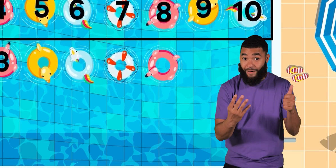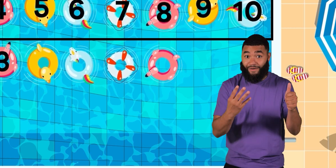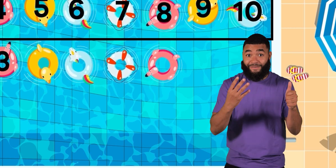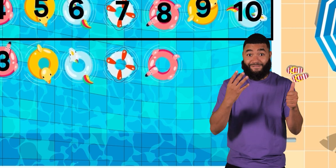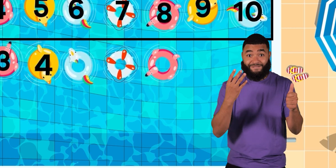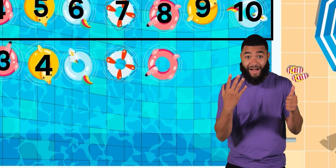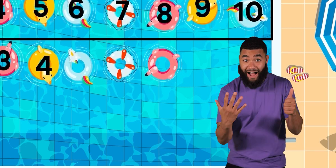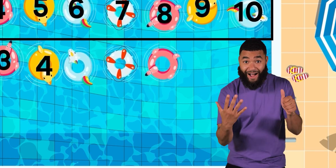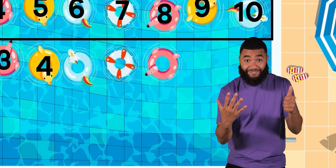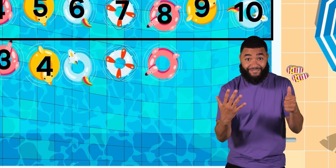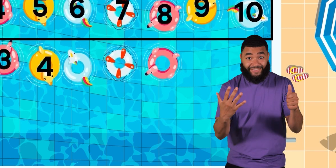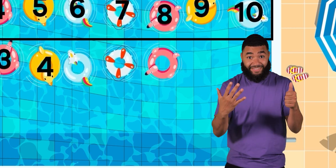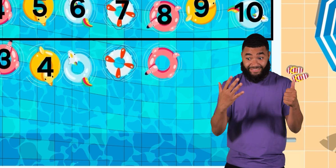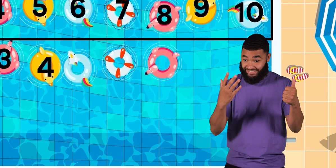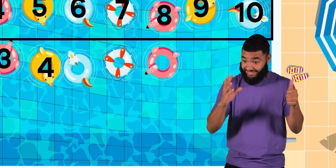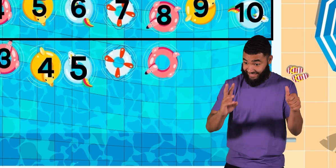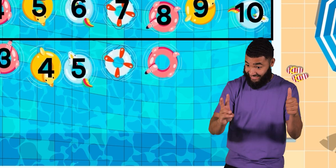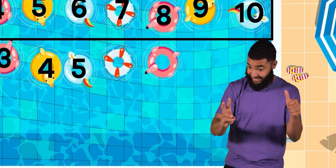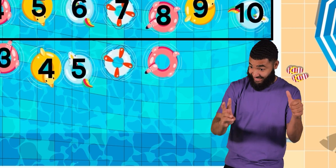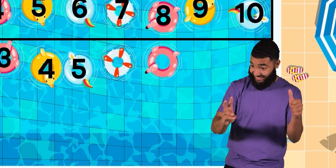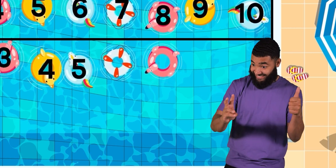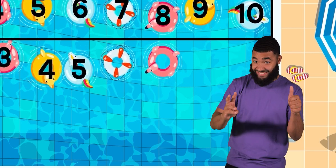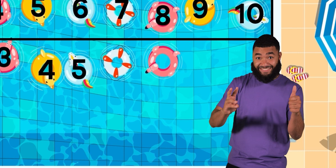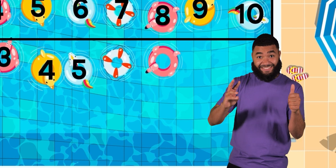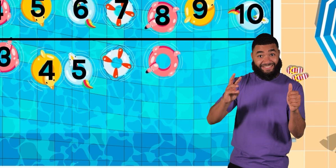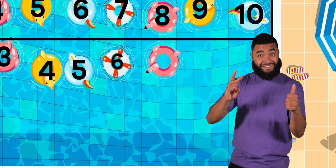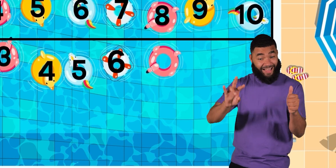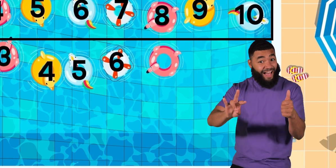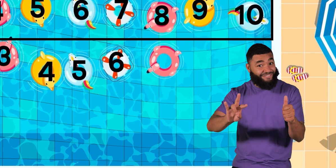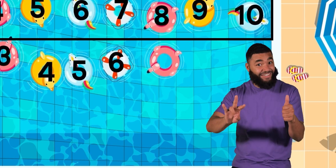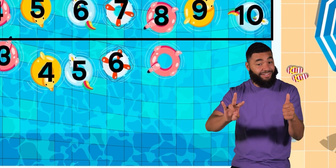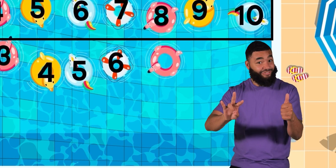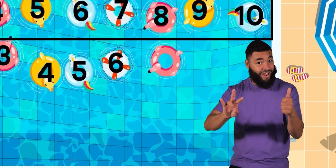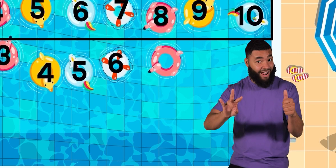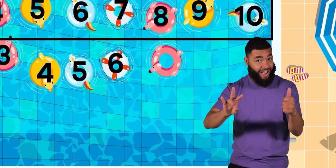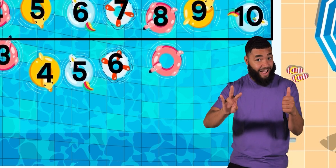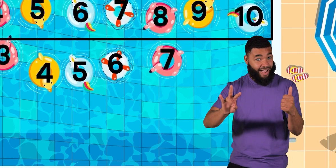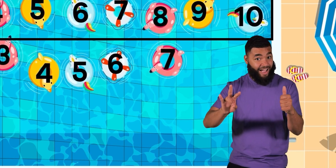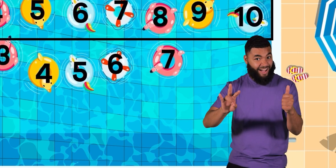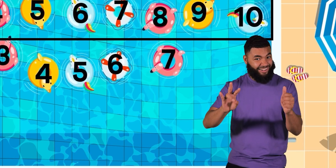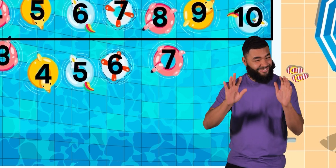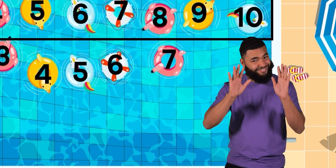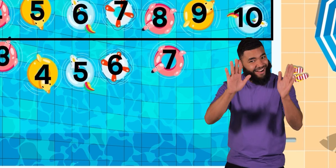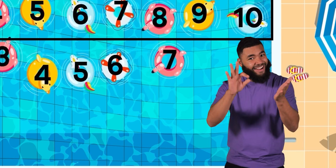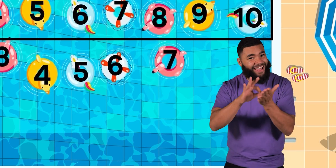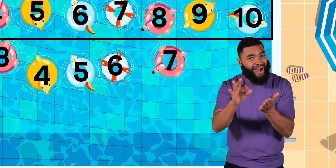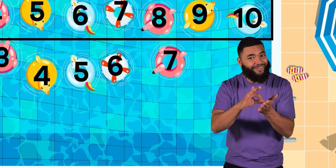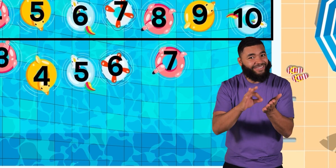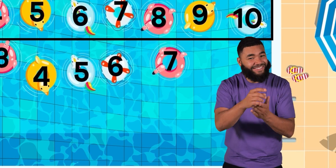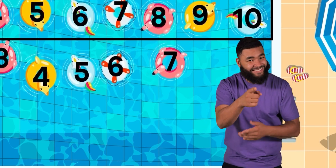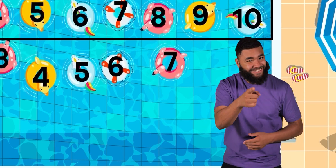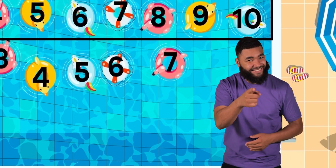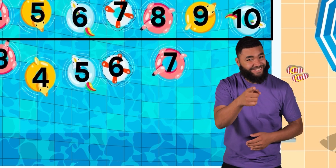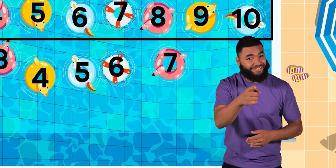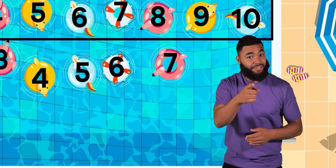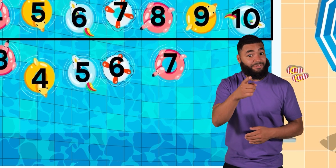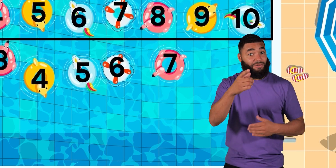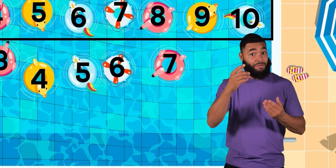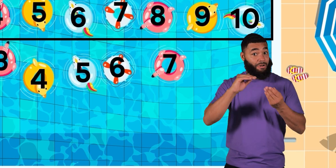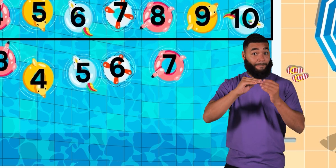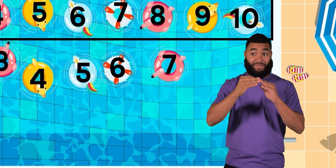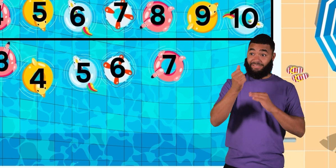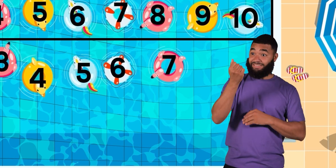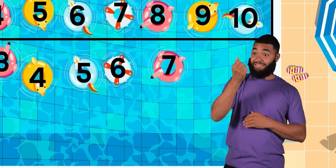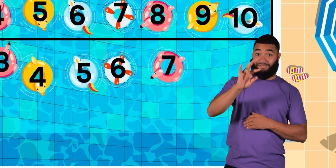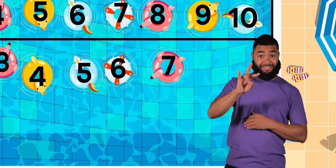four five six seven. excellent counting friends.